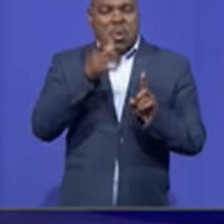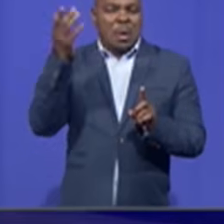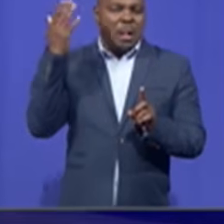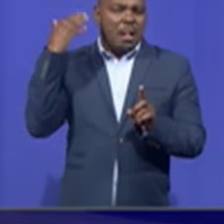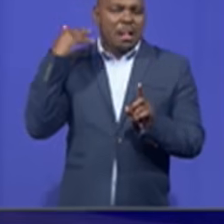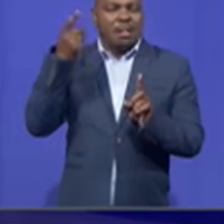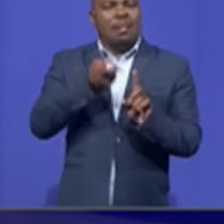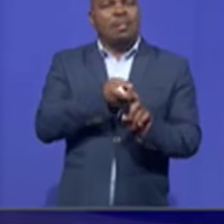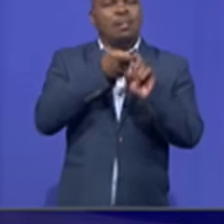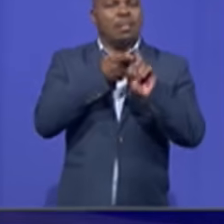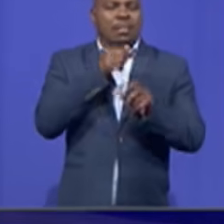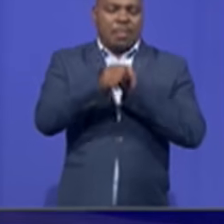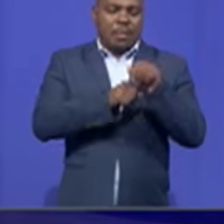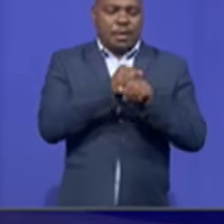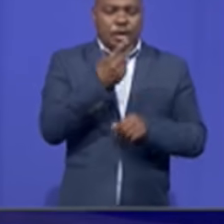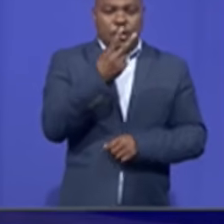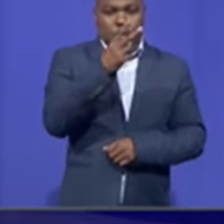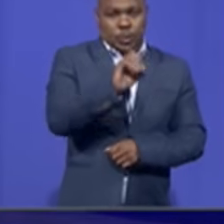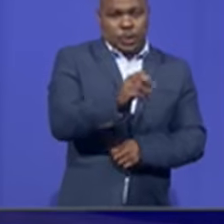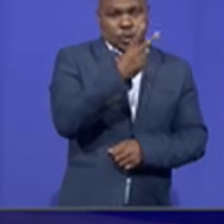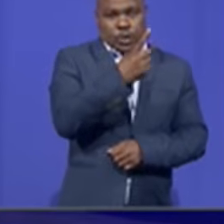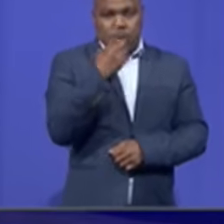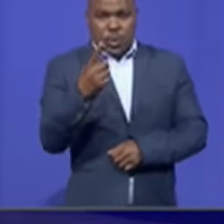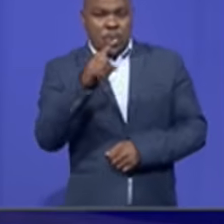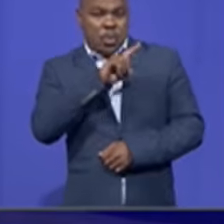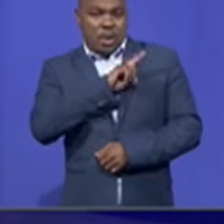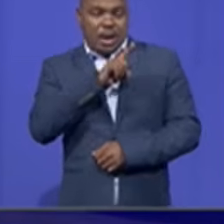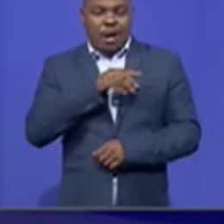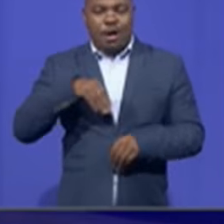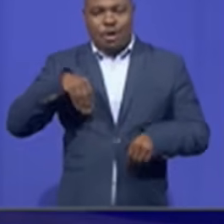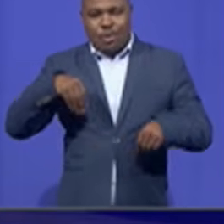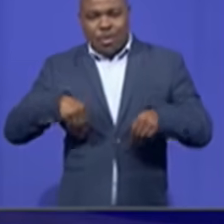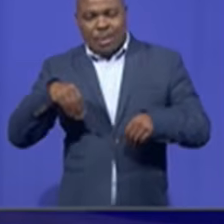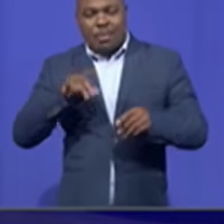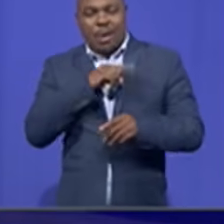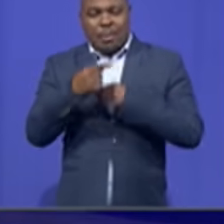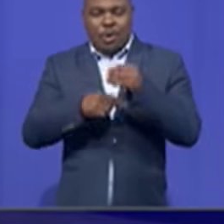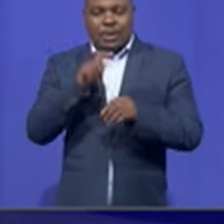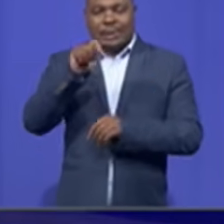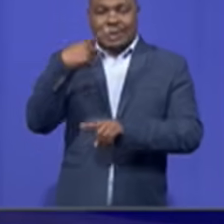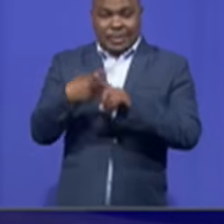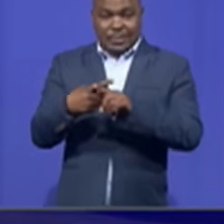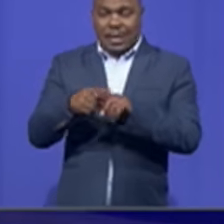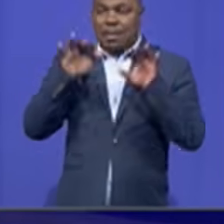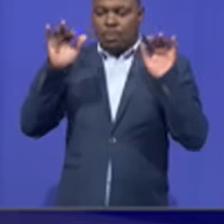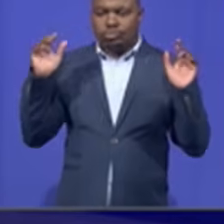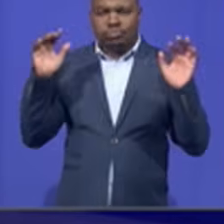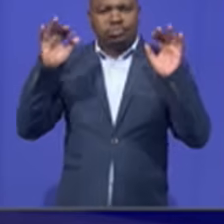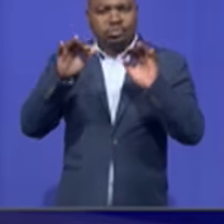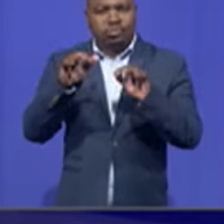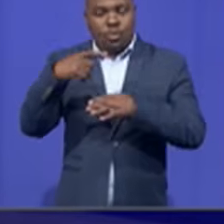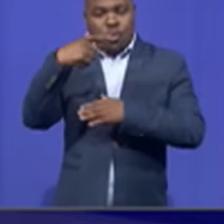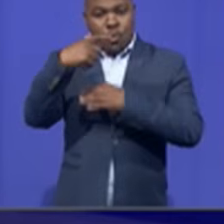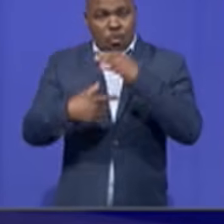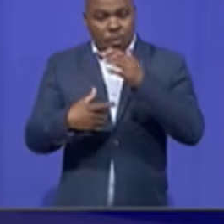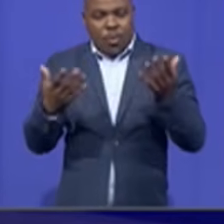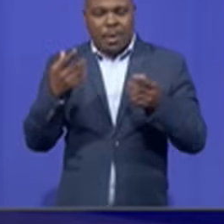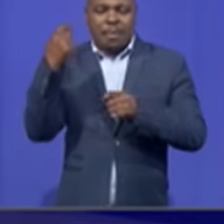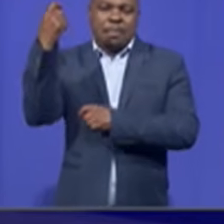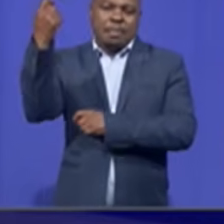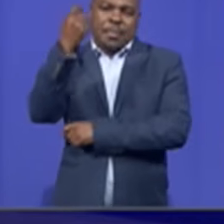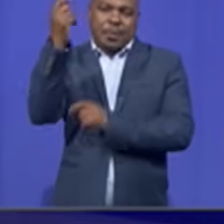sekegwa mo lekokong ka ngwaga wa 2021 go latela ditatofatso tsa tsietso go lekgetho. Dikemedi di dikokwane go tsenela konferense ya lekoko